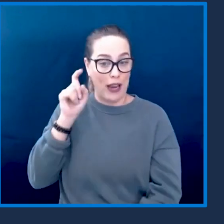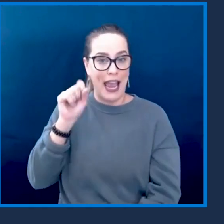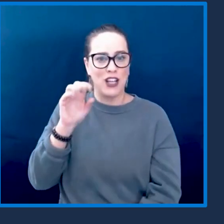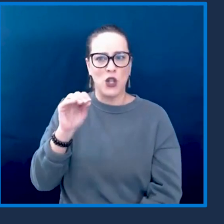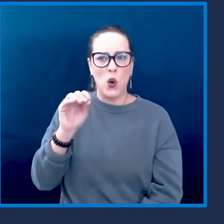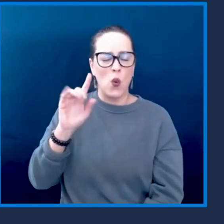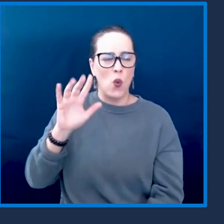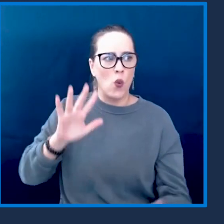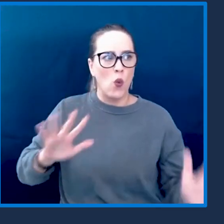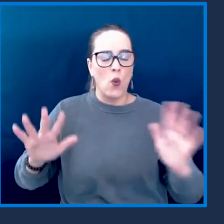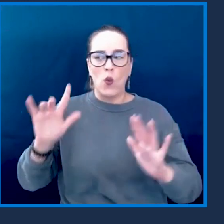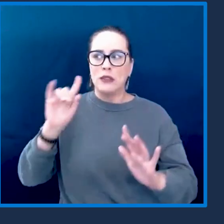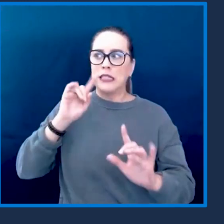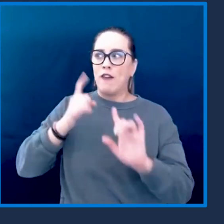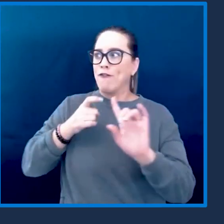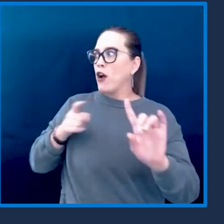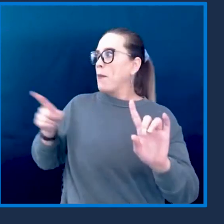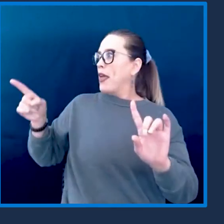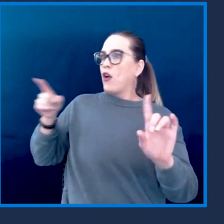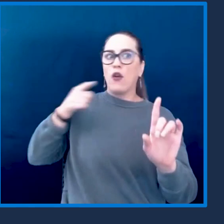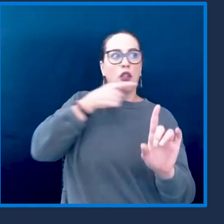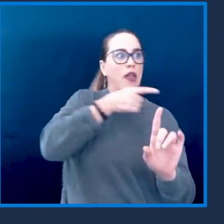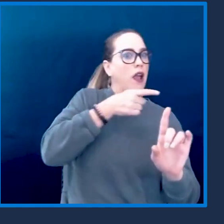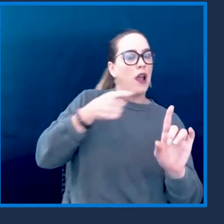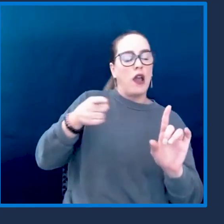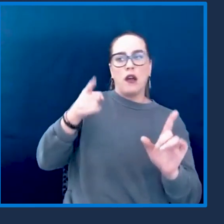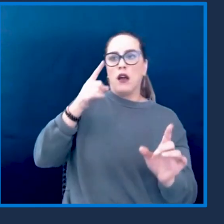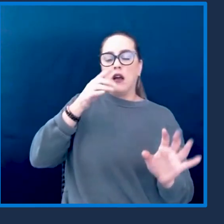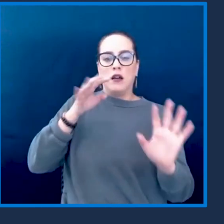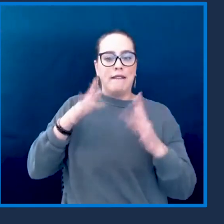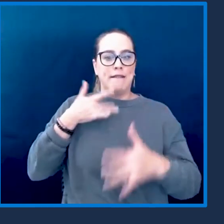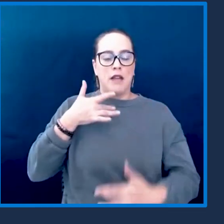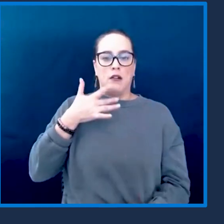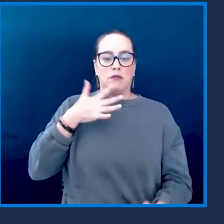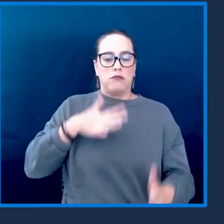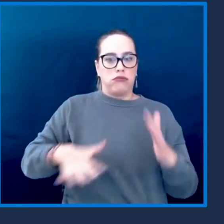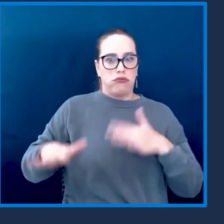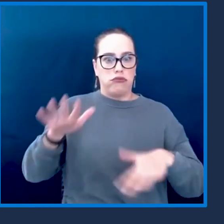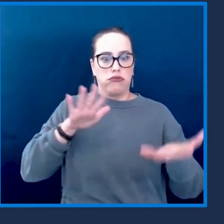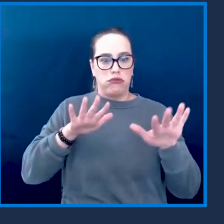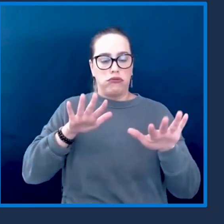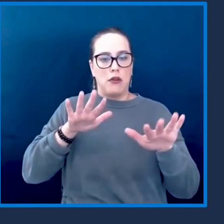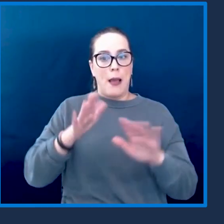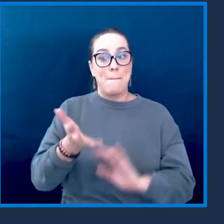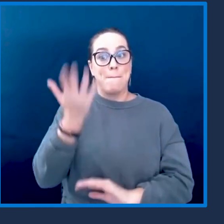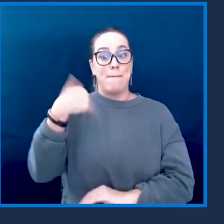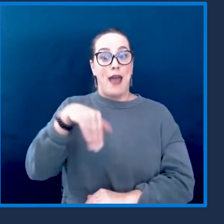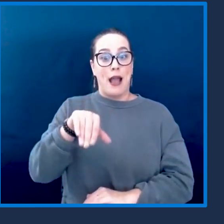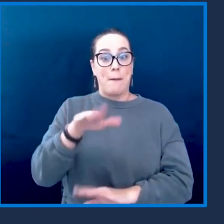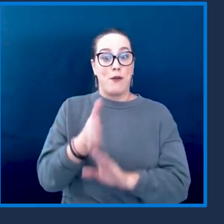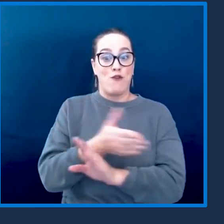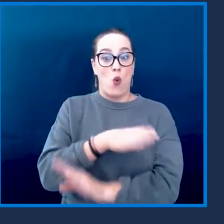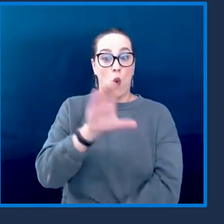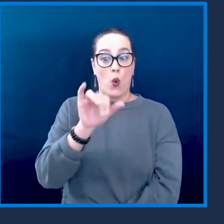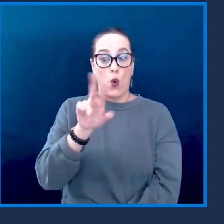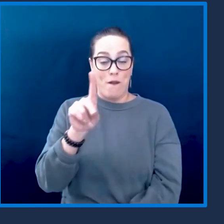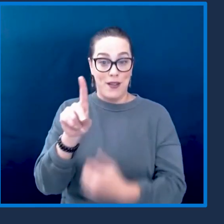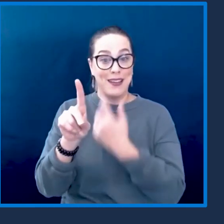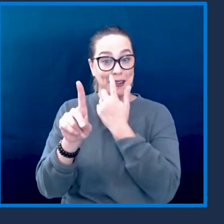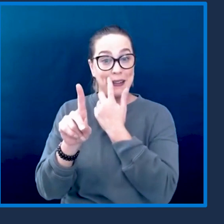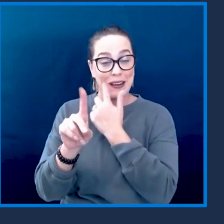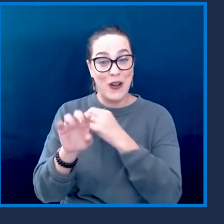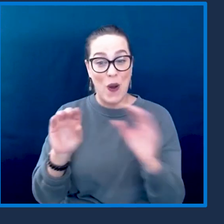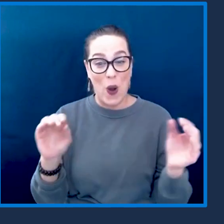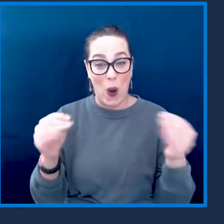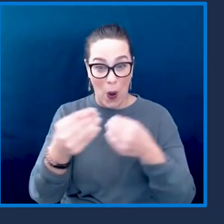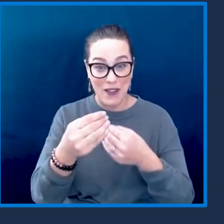from. And think back to the days before COVID, we were working in an office environment that was largely an open